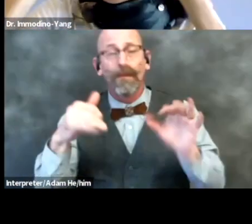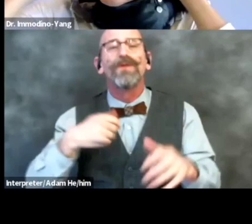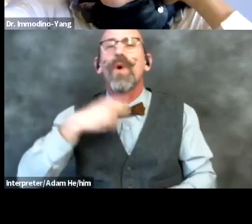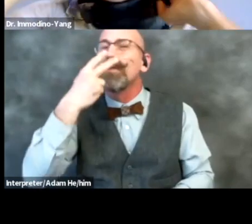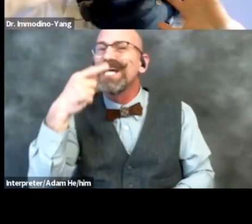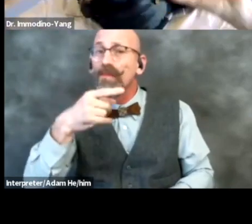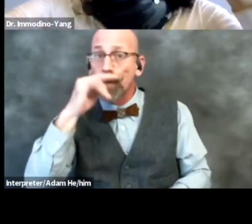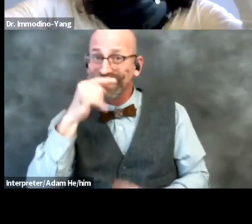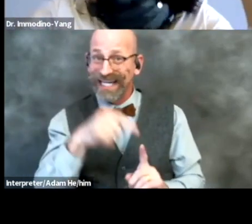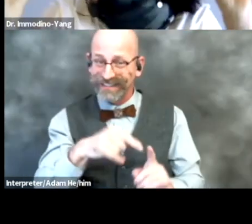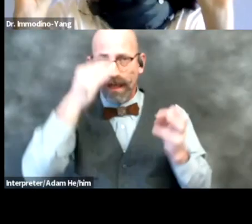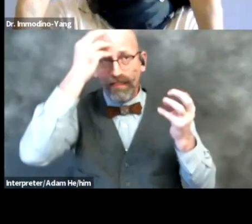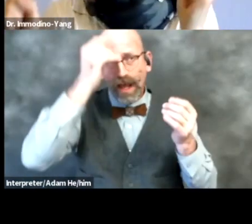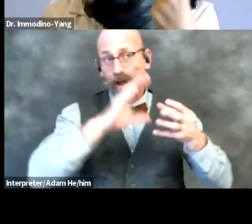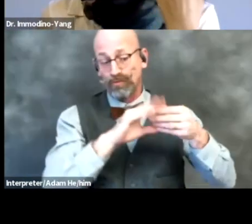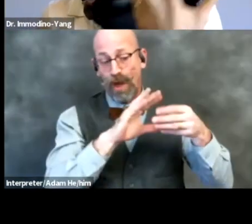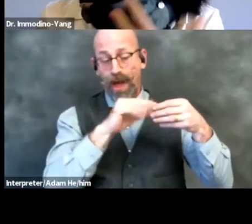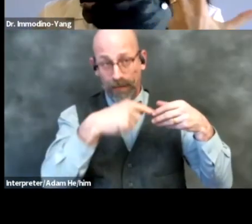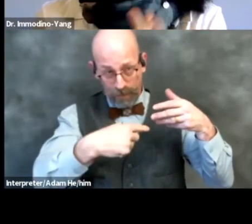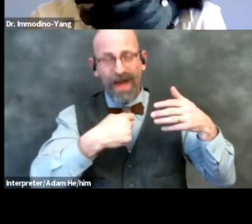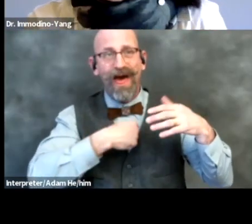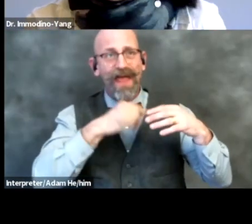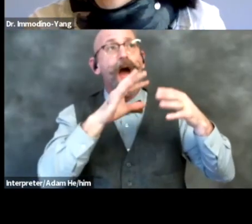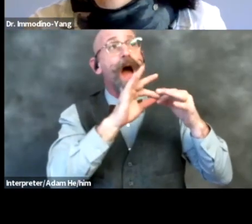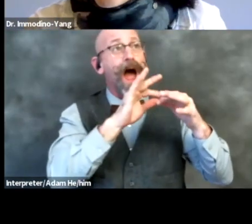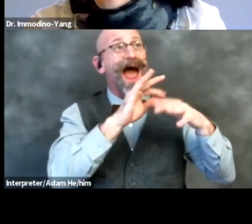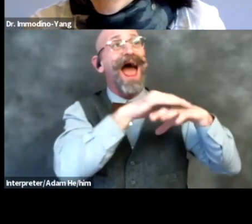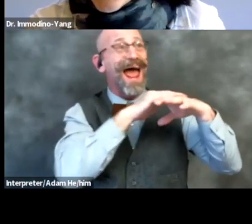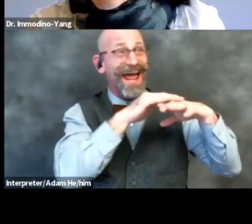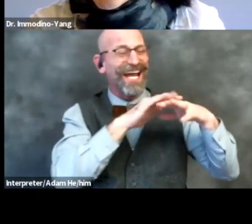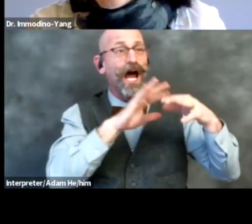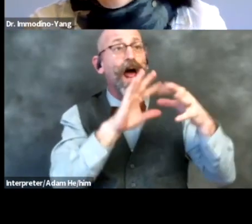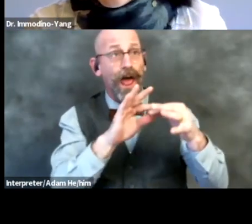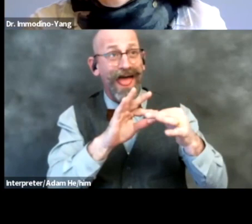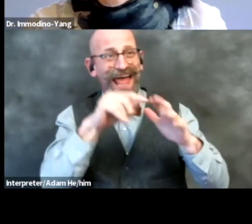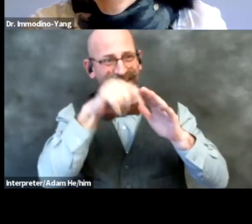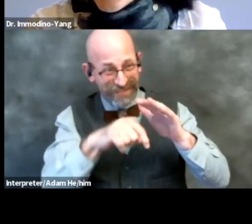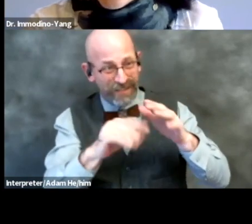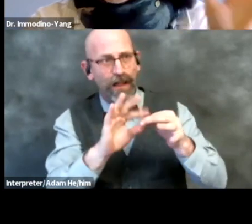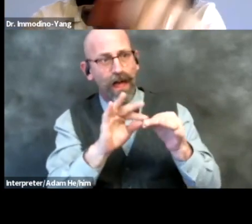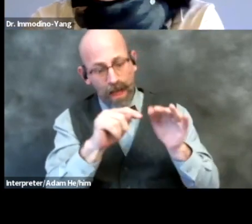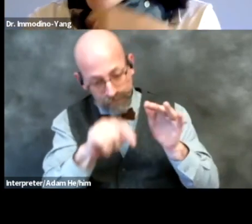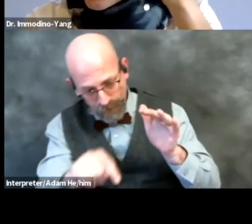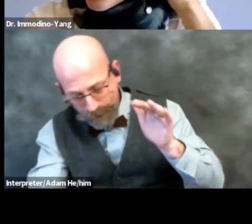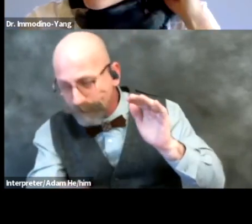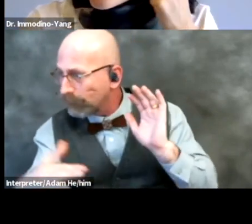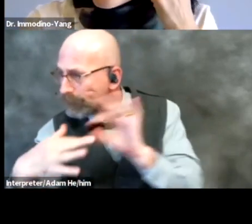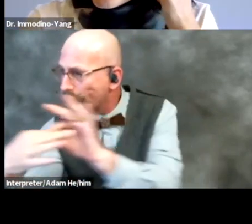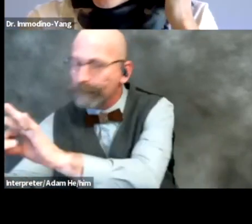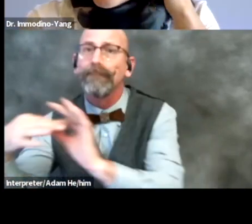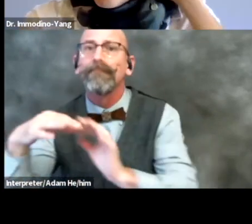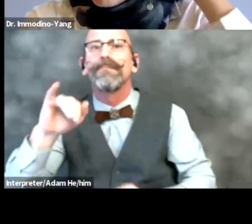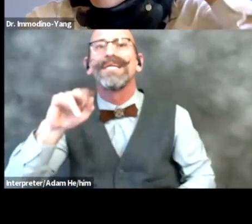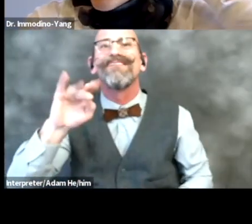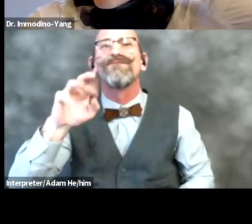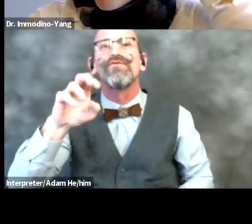deeper space where they're constructing these inferential things. And what we find is that, and these are the actual kids in the